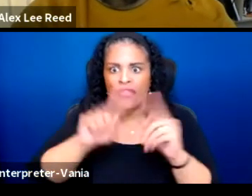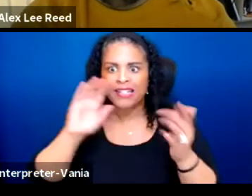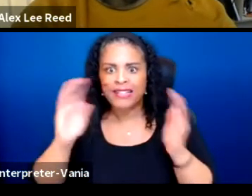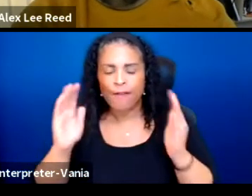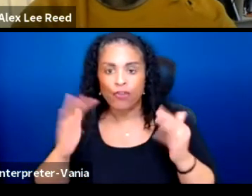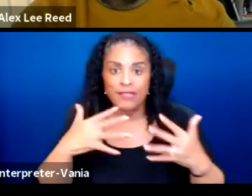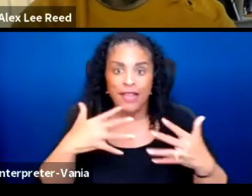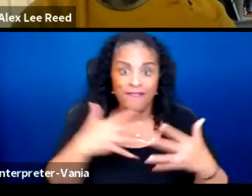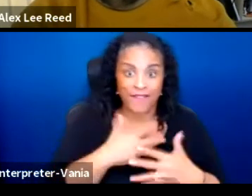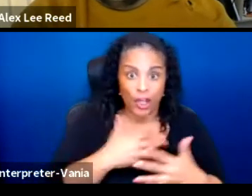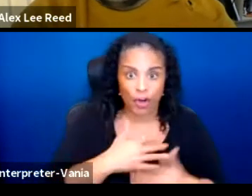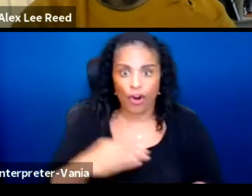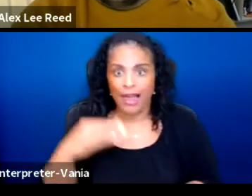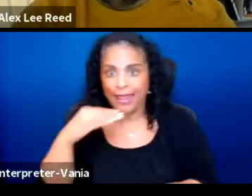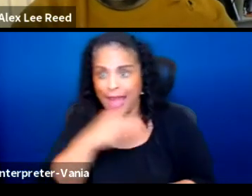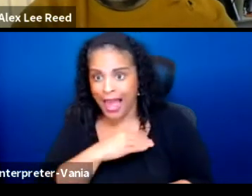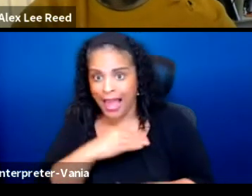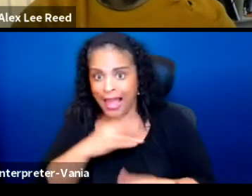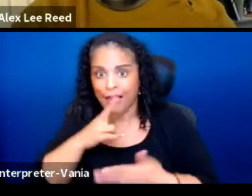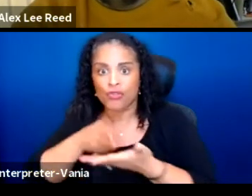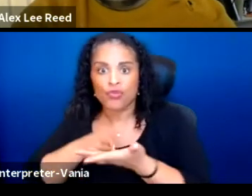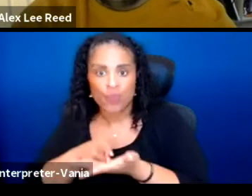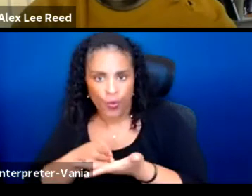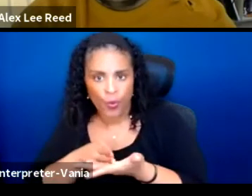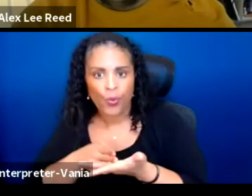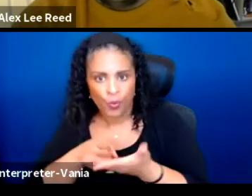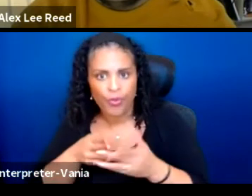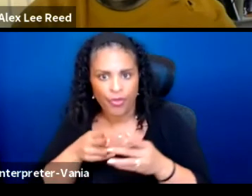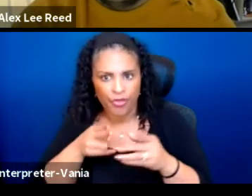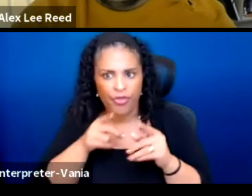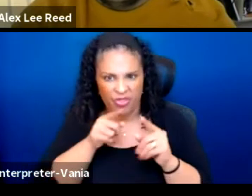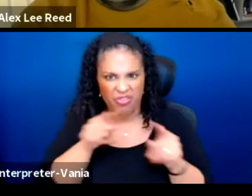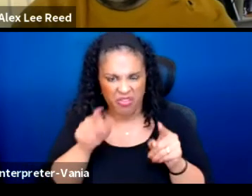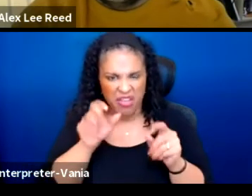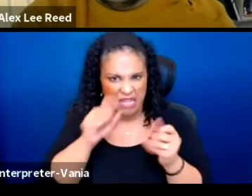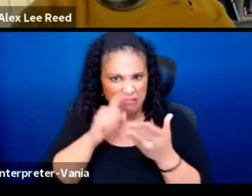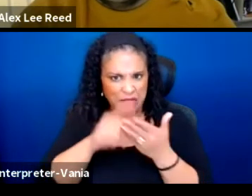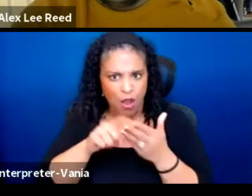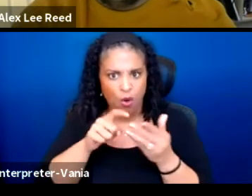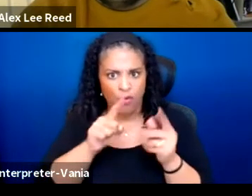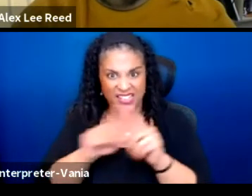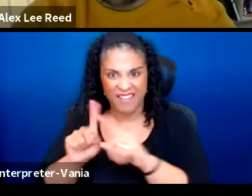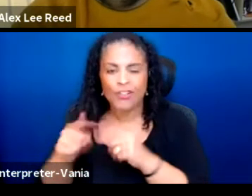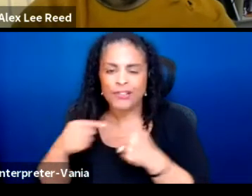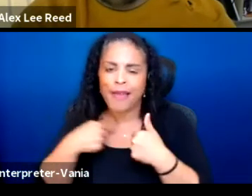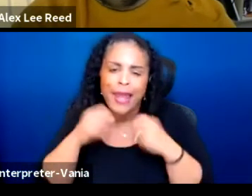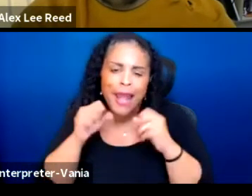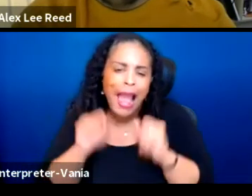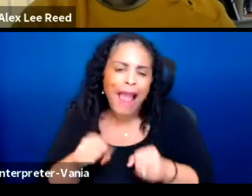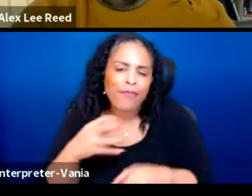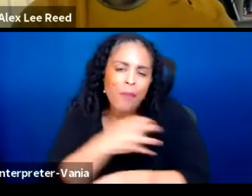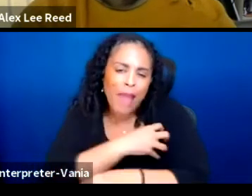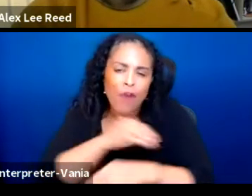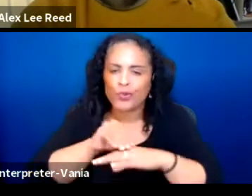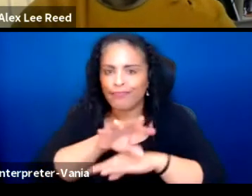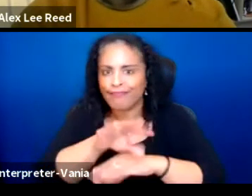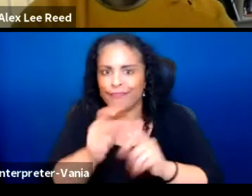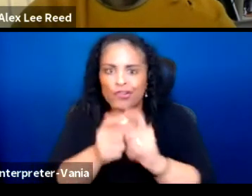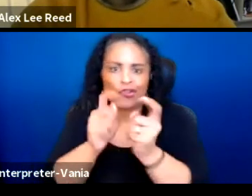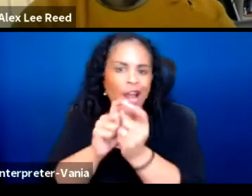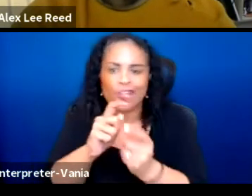a lie, and a truth, then I have the power, I believe, to change pretty much any circumstance that I